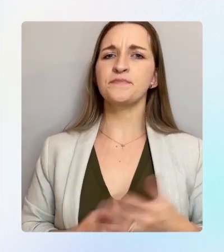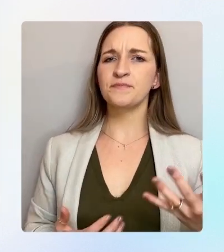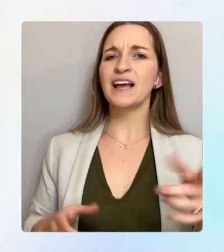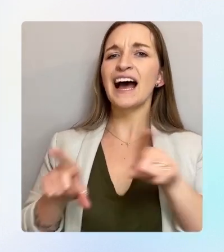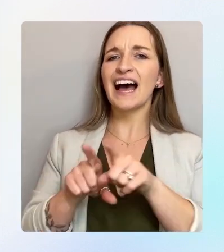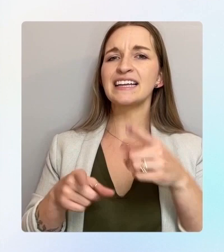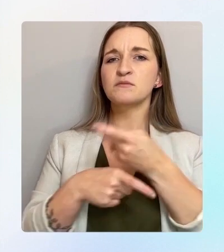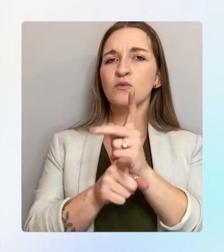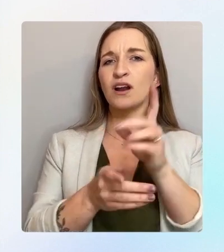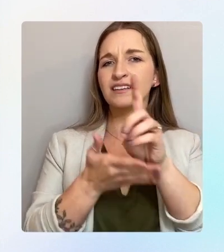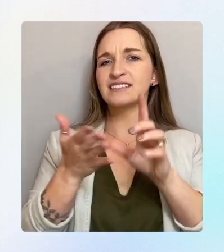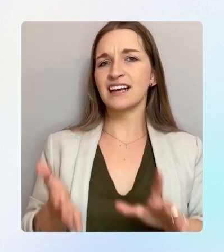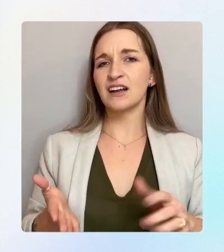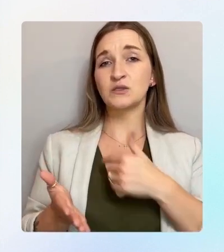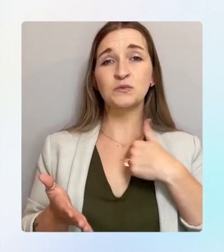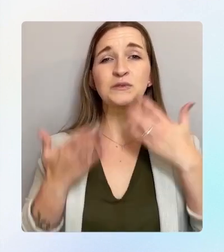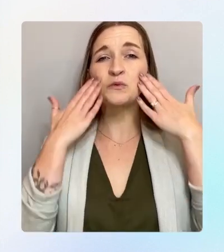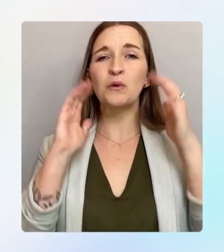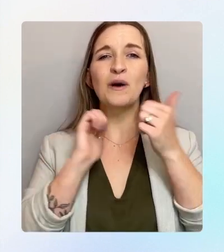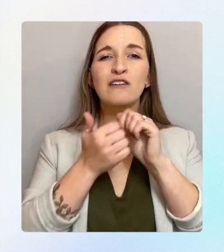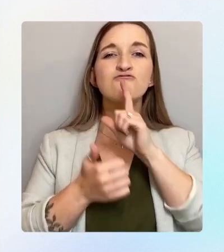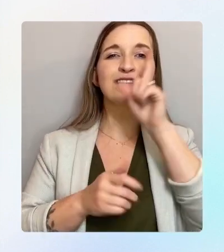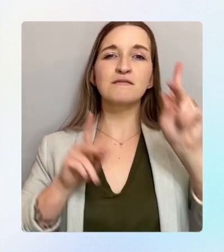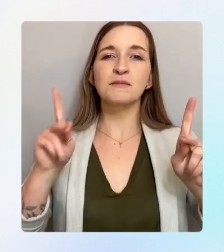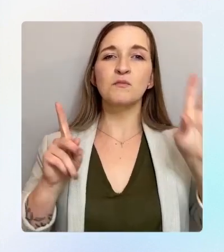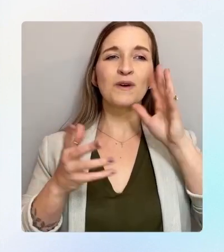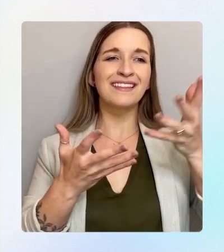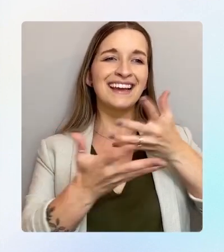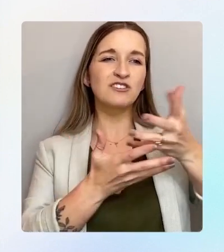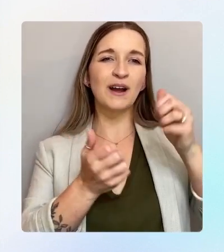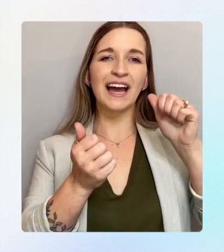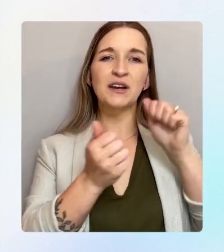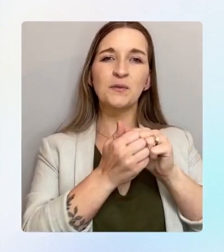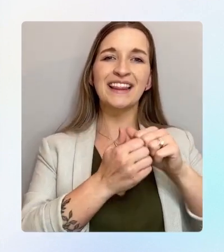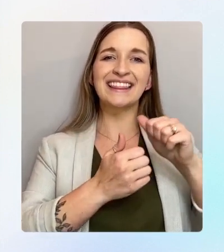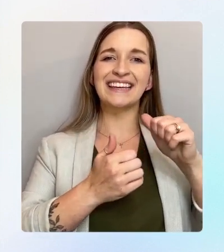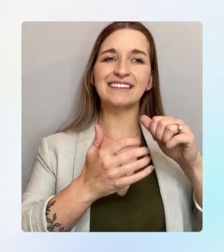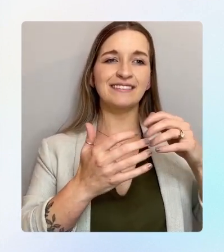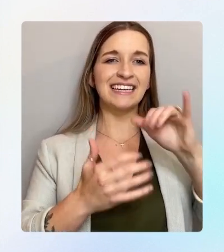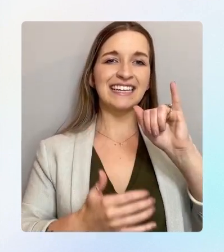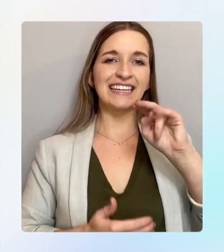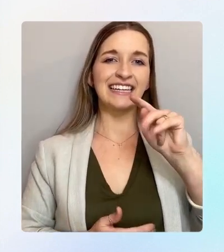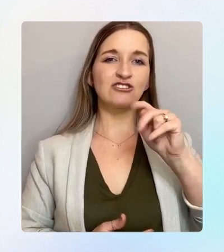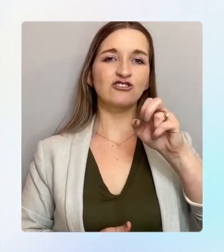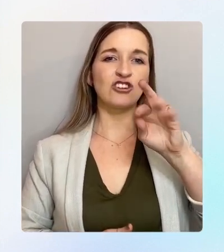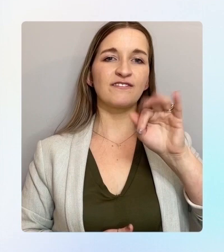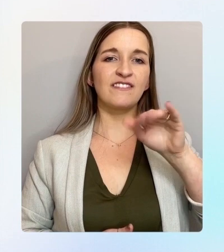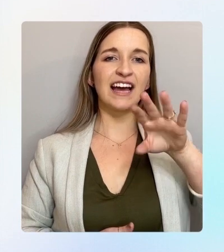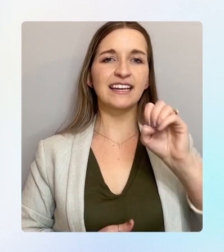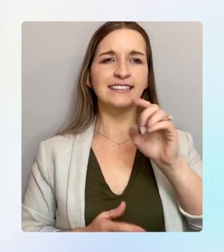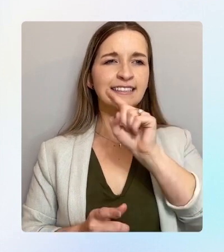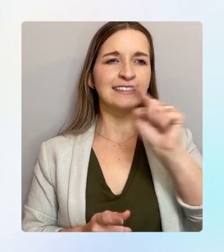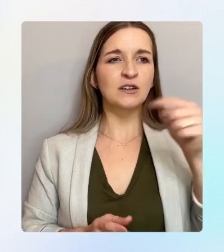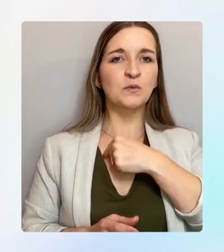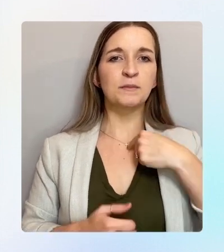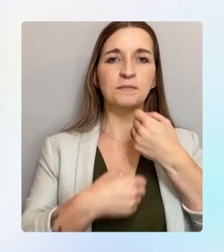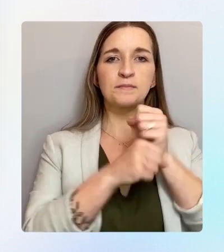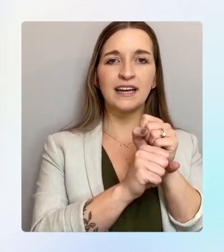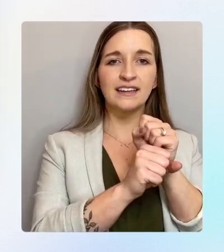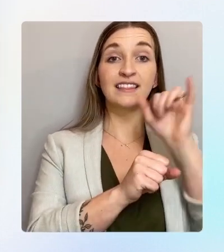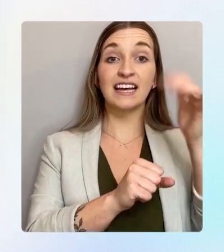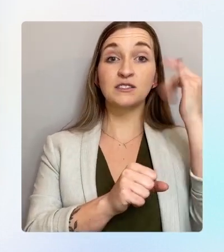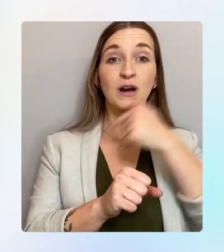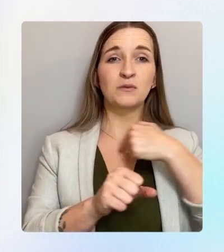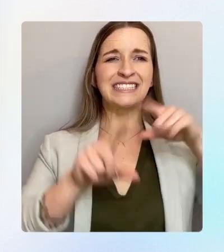As product designers, we don't know how real people will interact with the interfaces we make. This is why designers prototype and test their